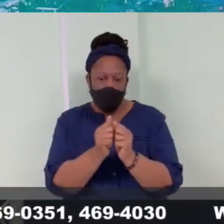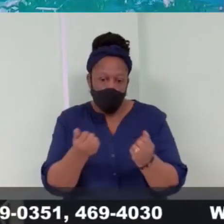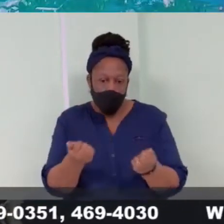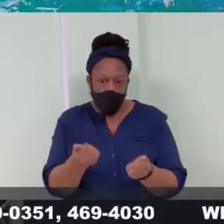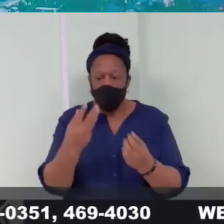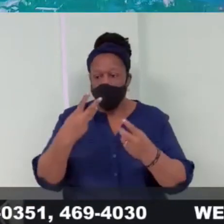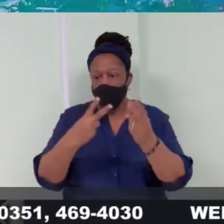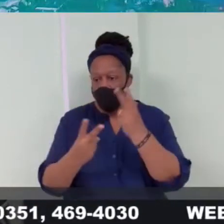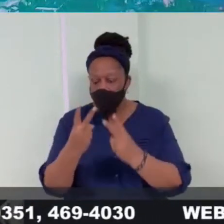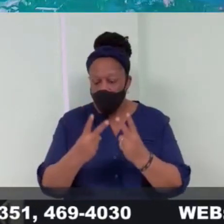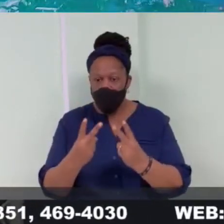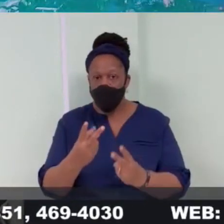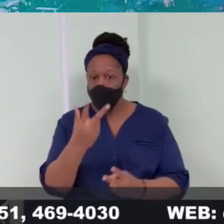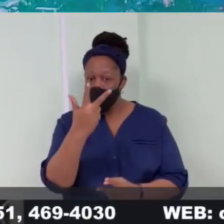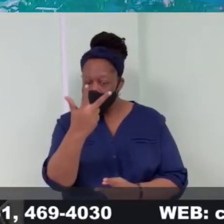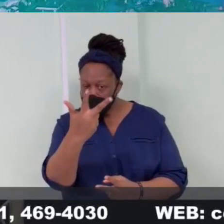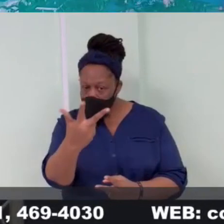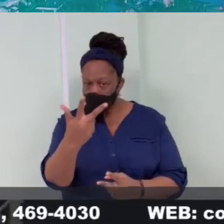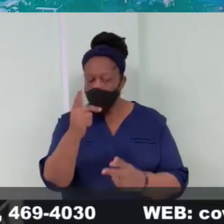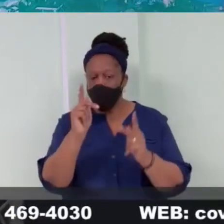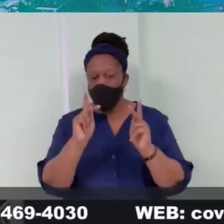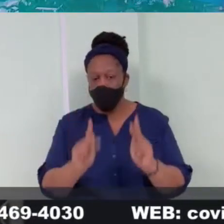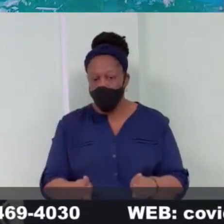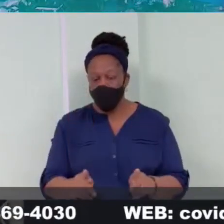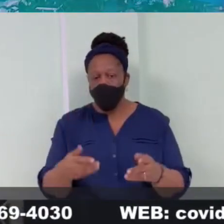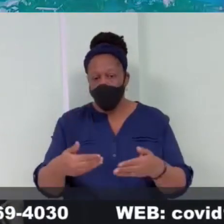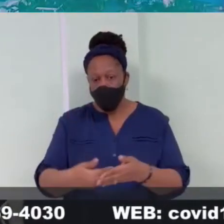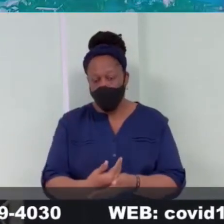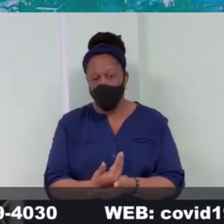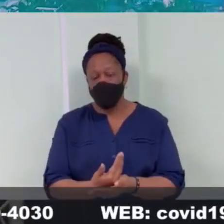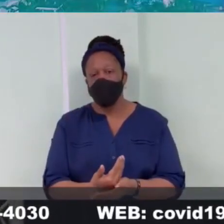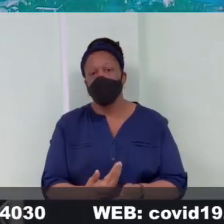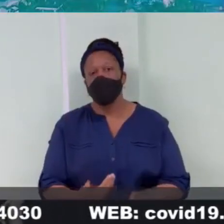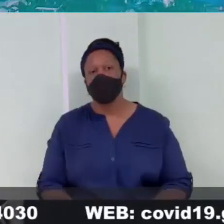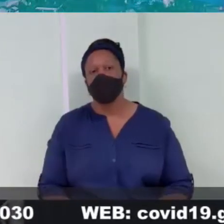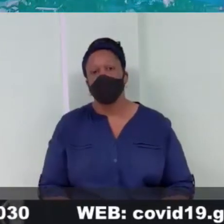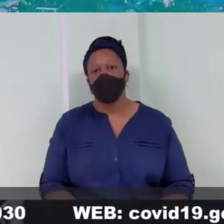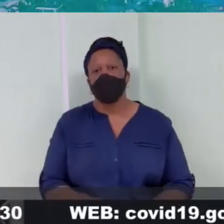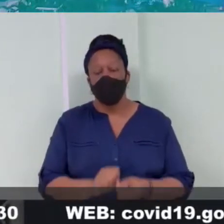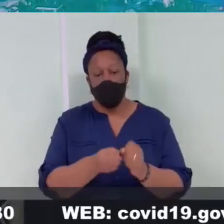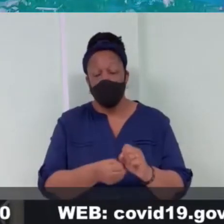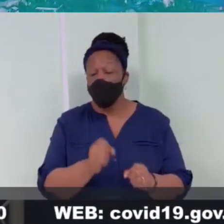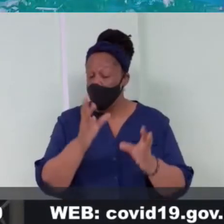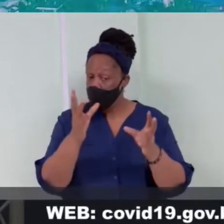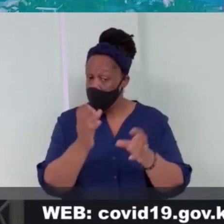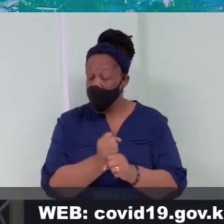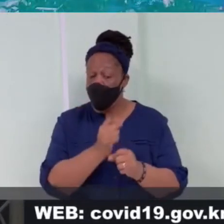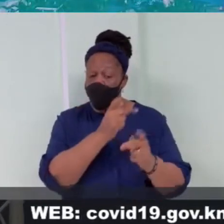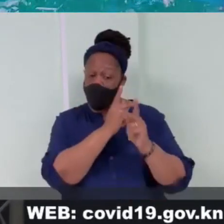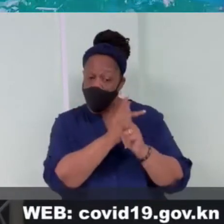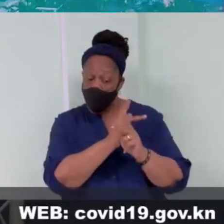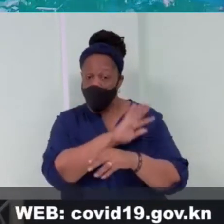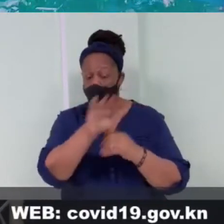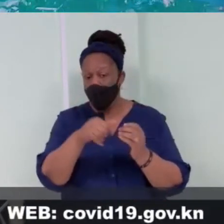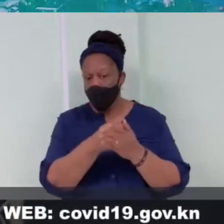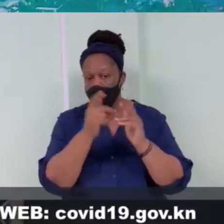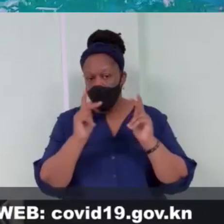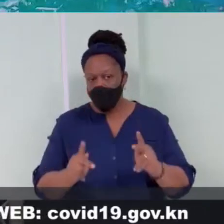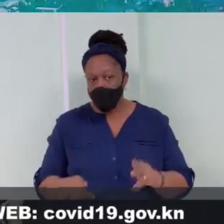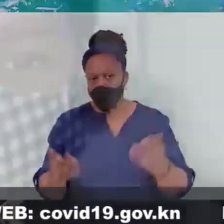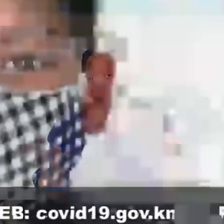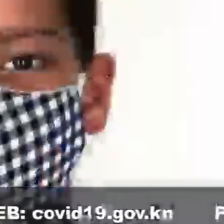that everyone is okay. And we are doing this to protect all of us here in the